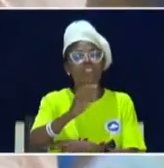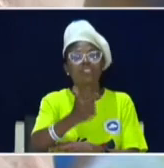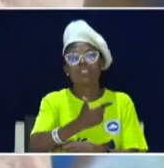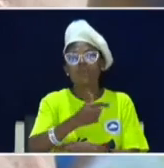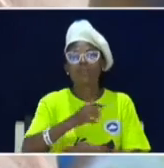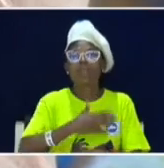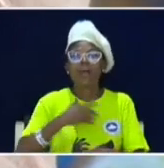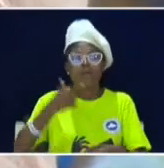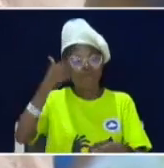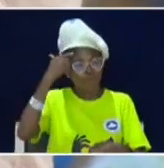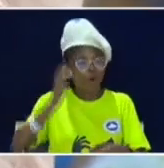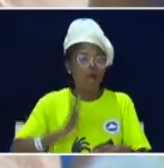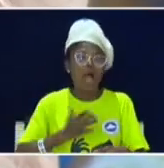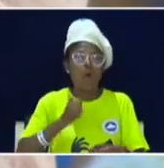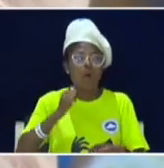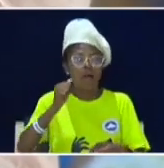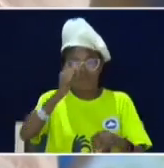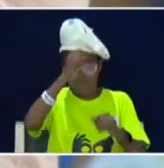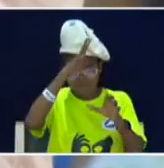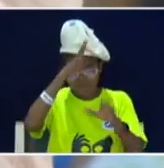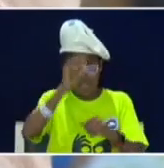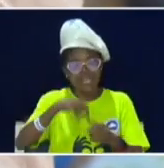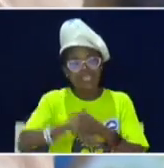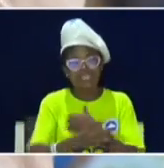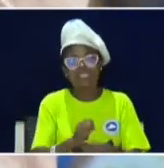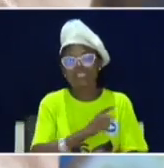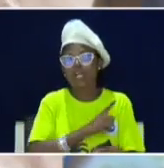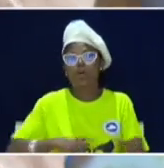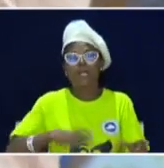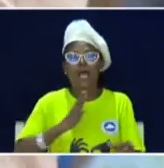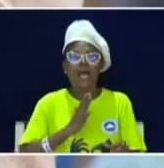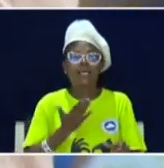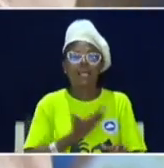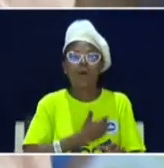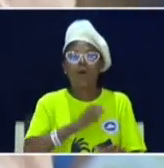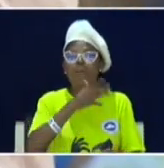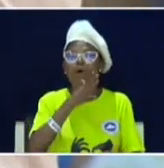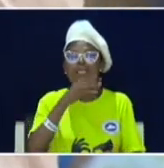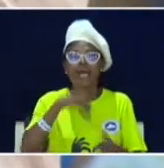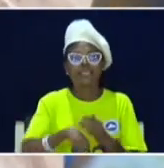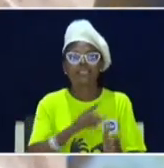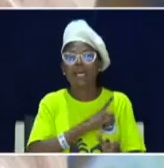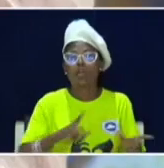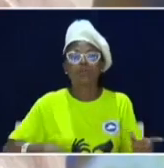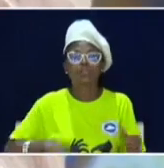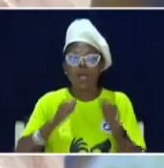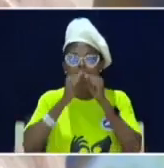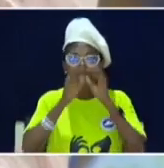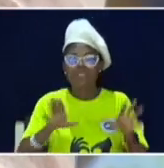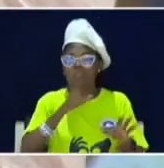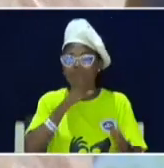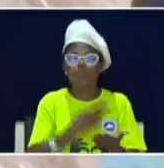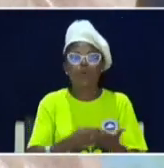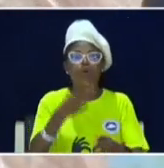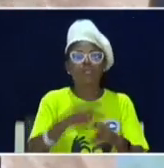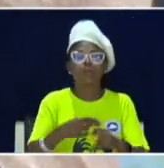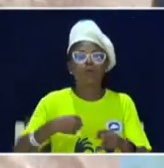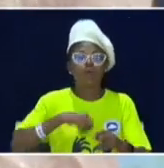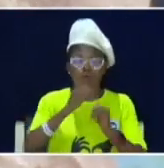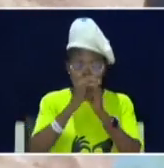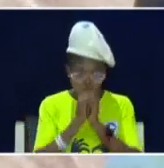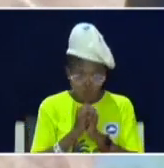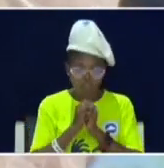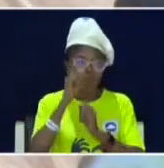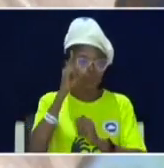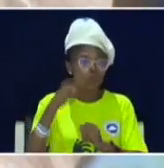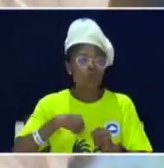our fathers in the Lord. Thank you for our mothers in the Lord. Blessed be your holy name. We worship you. Lord, be glorified